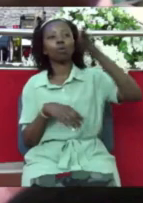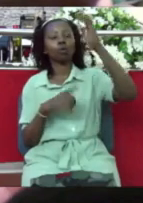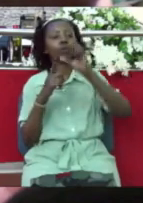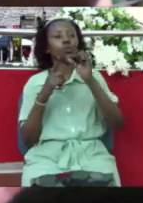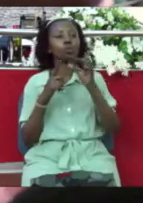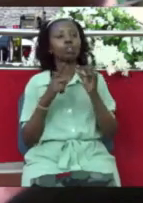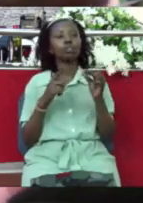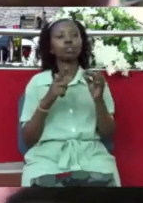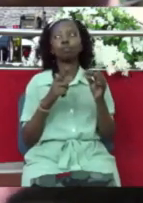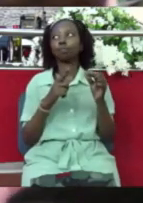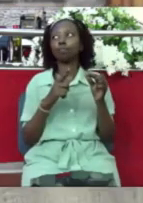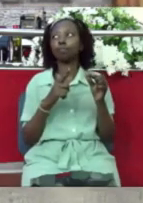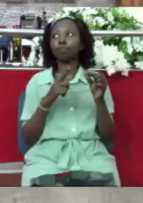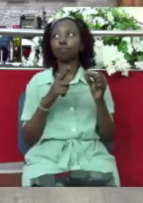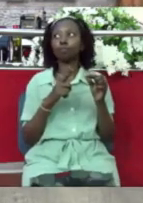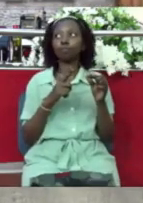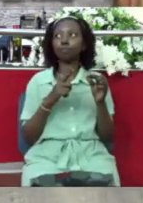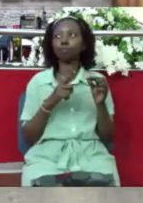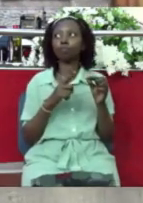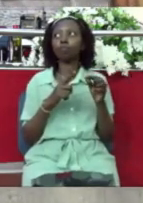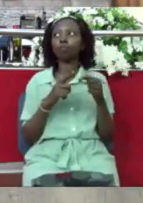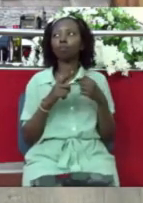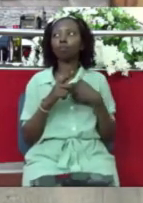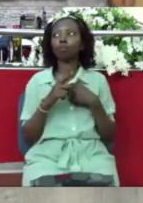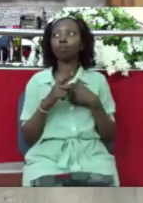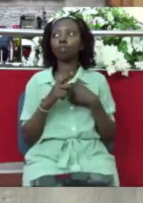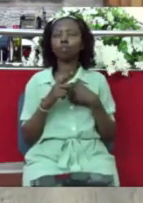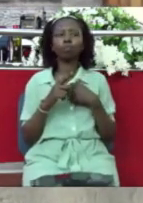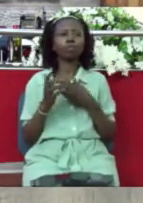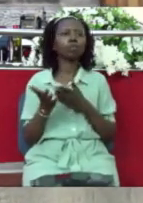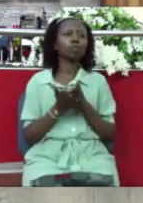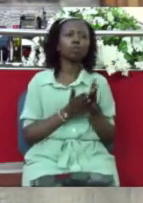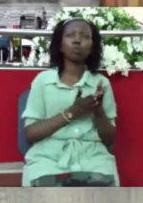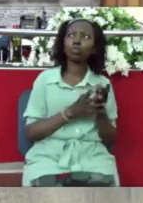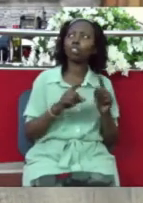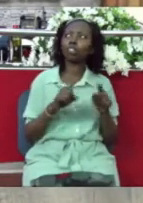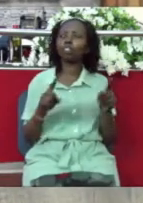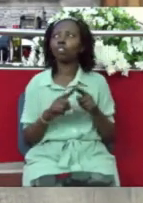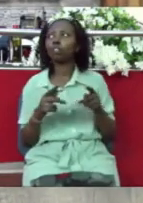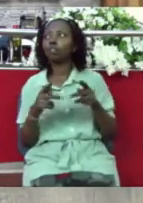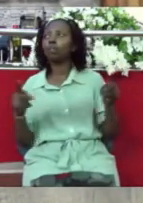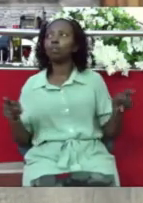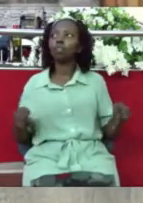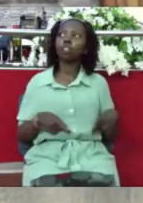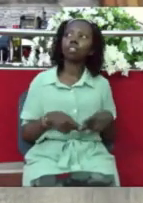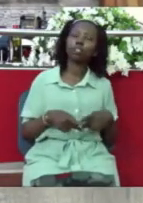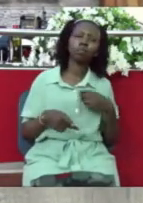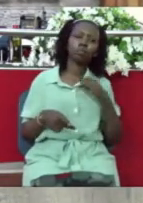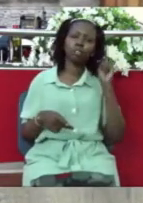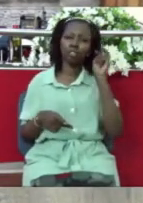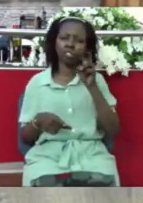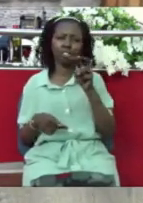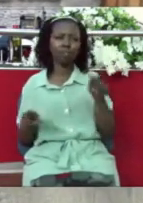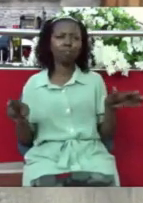word. I've been to lots of places, and I've seen a lot of